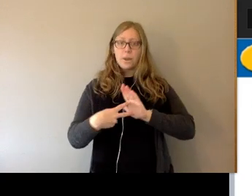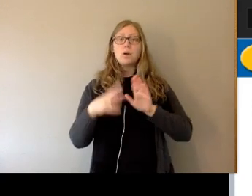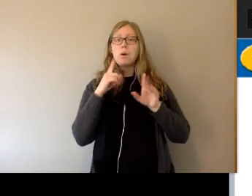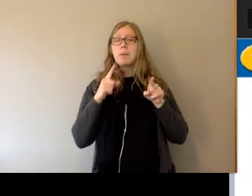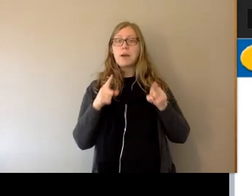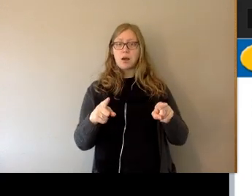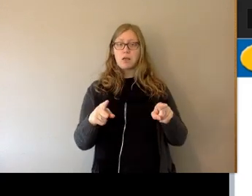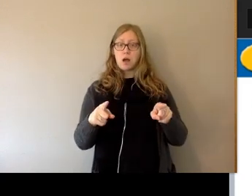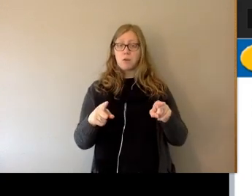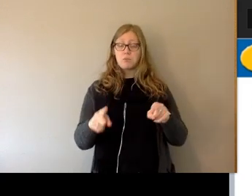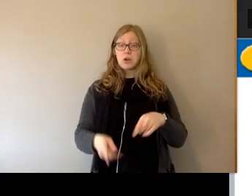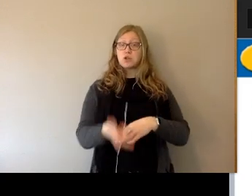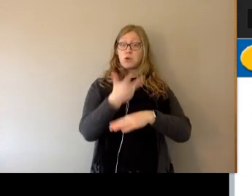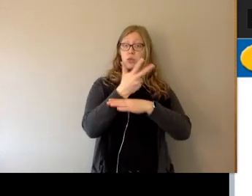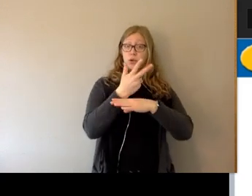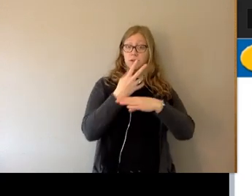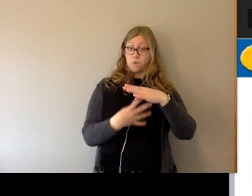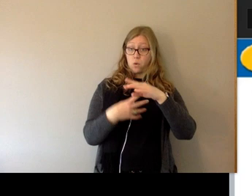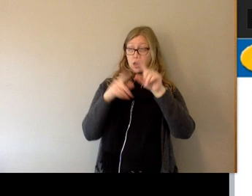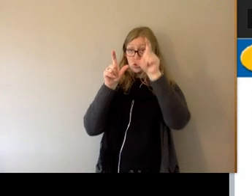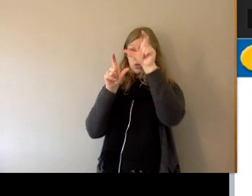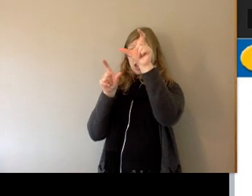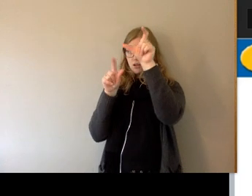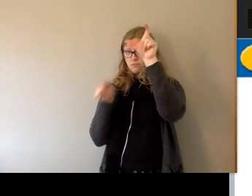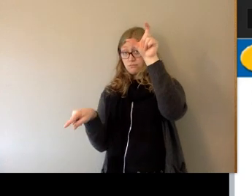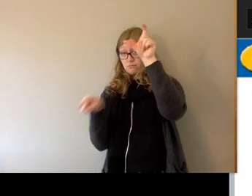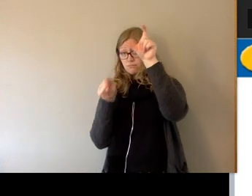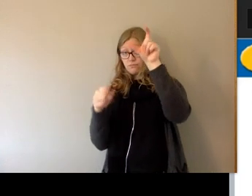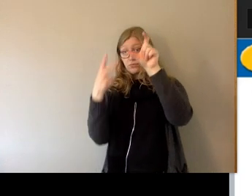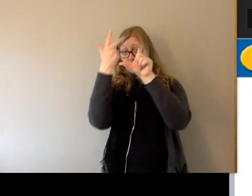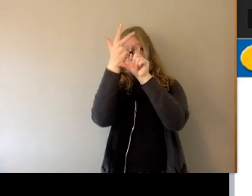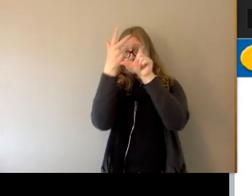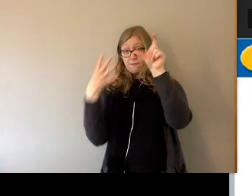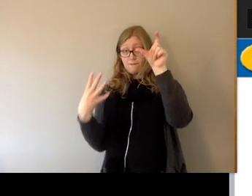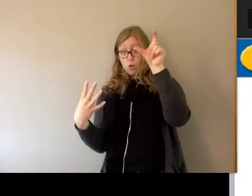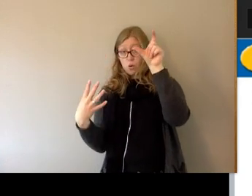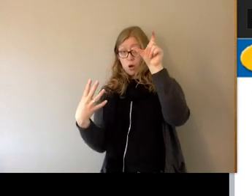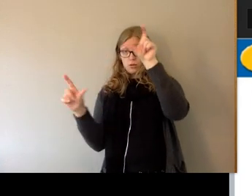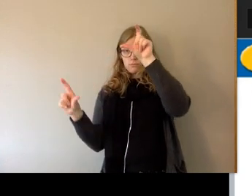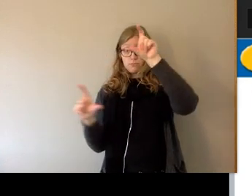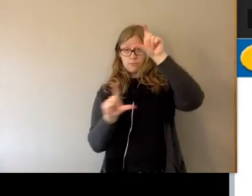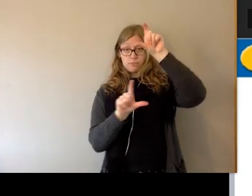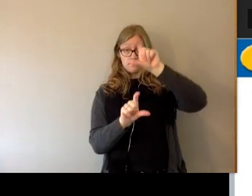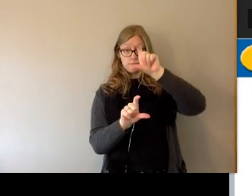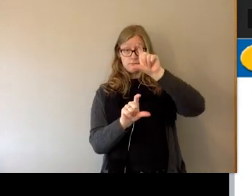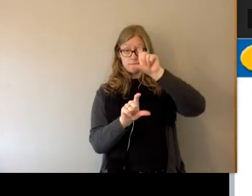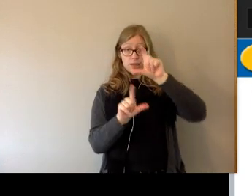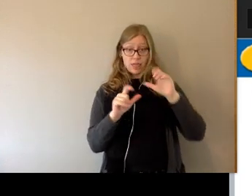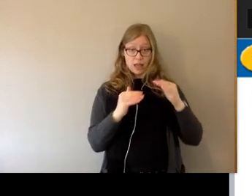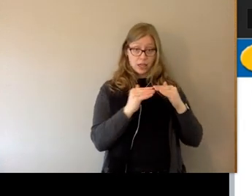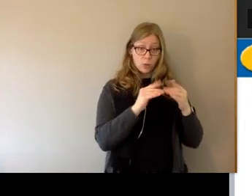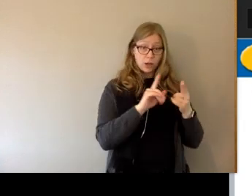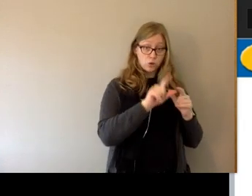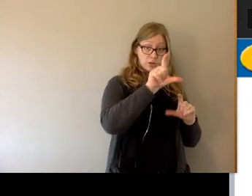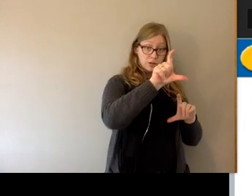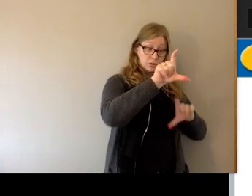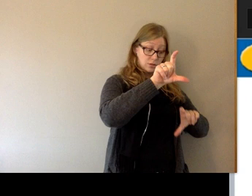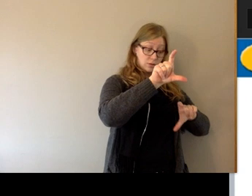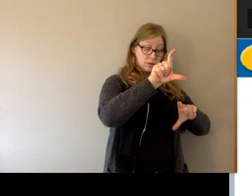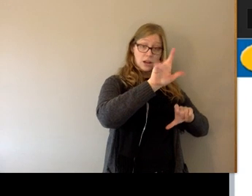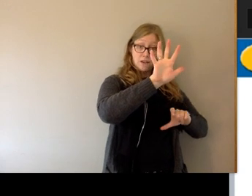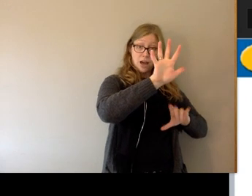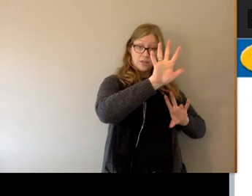equals, I don't know if it's equal or not, 5 to 7. And so when I cross multiply here, I should get these same values. I can already